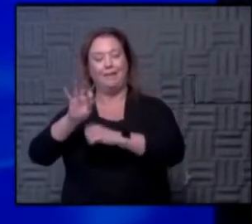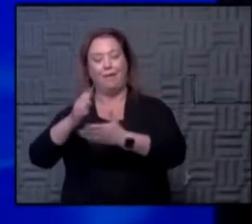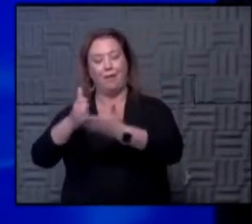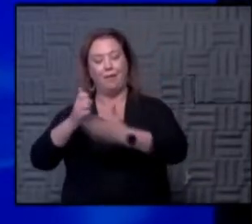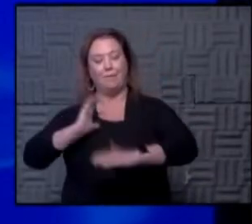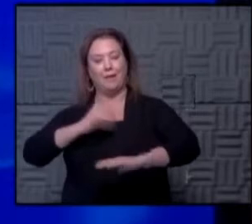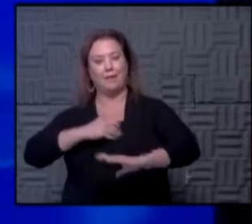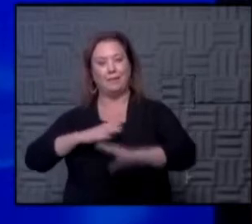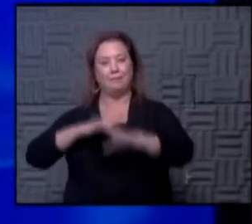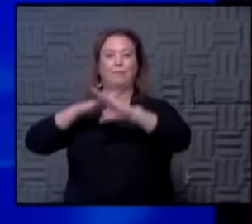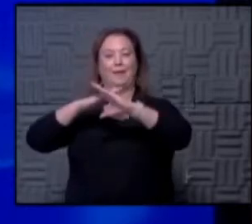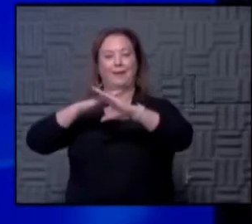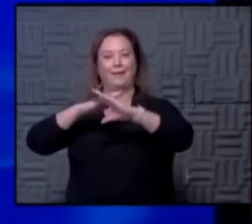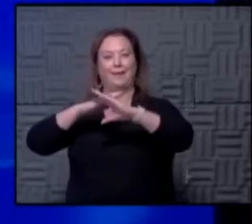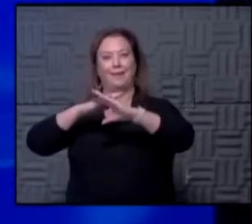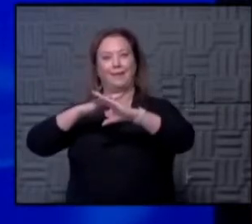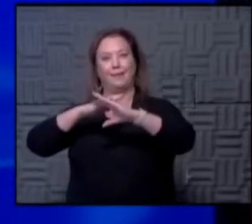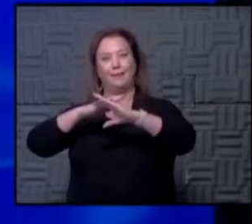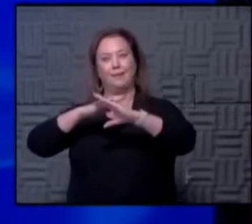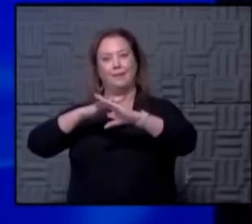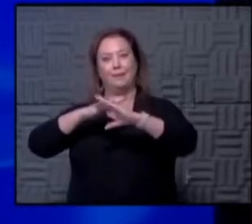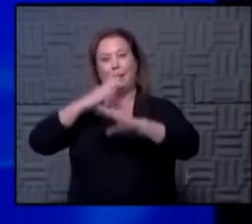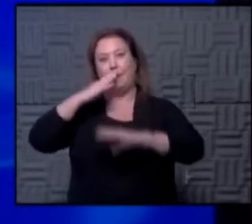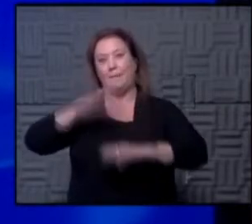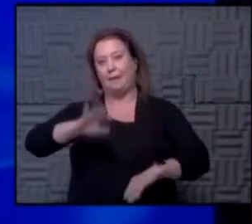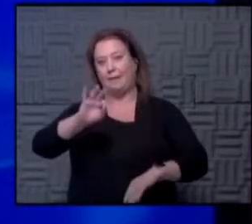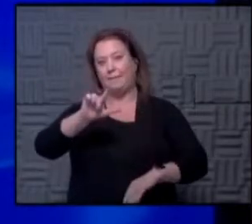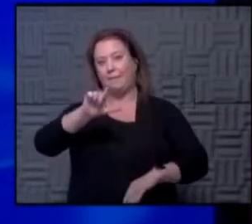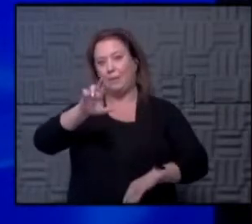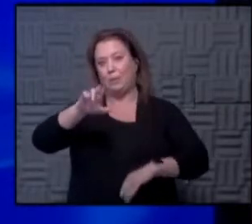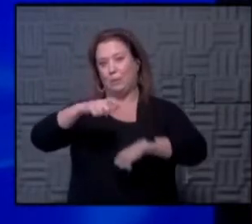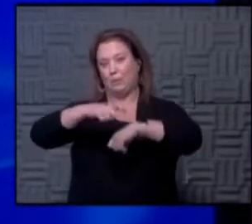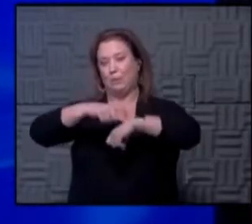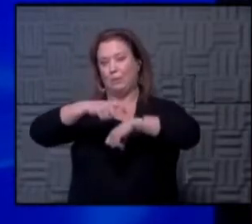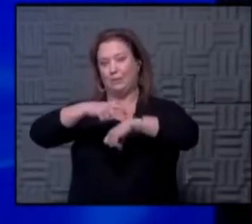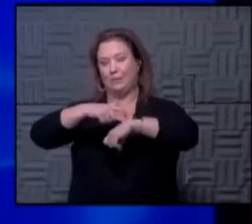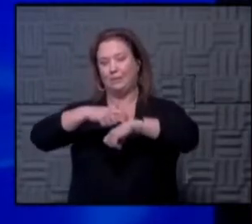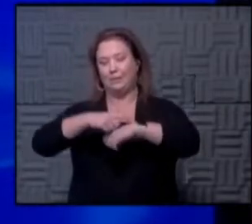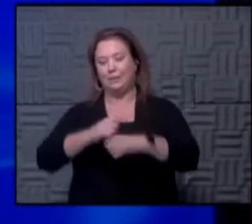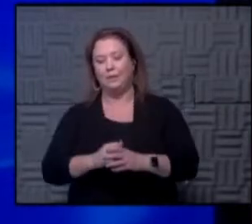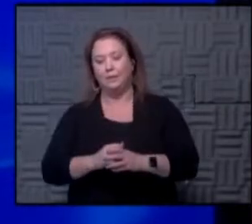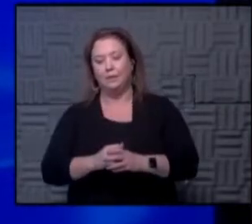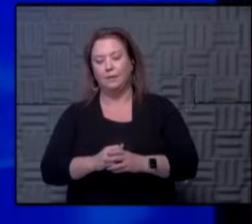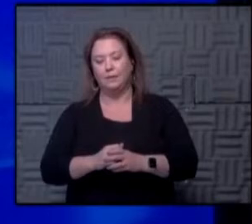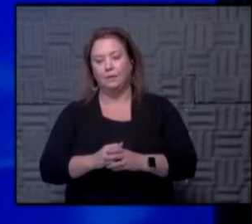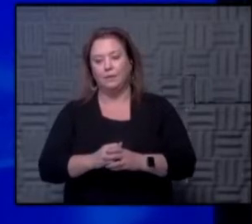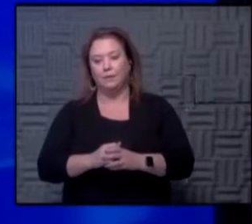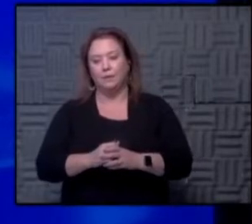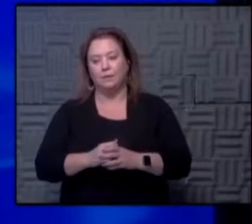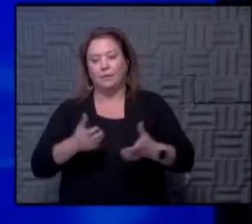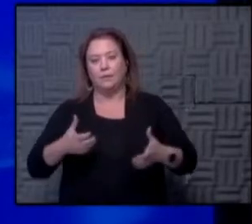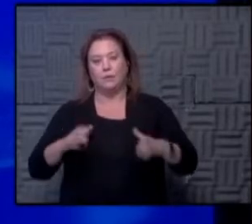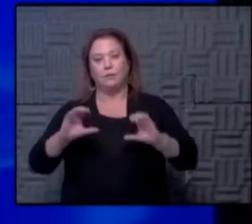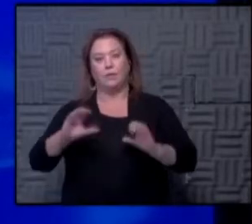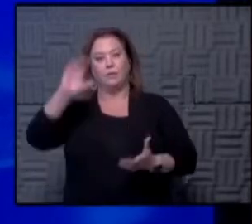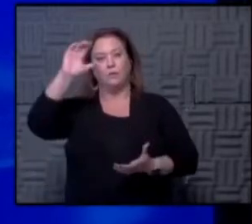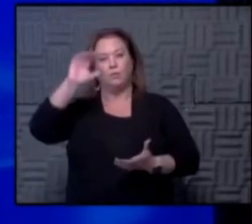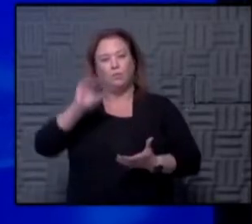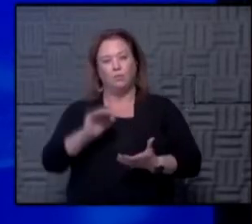prevent a bad flu season. And so, even the chance to